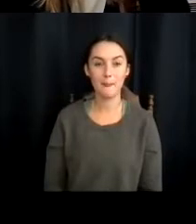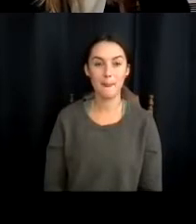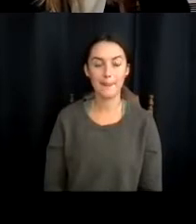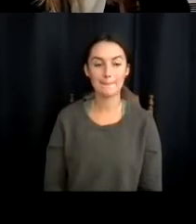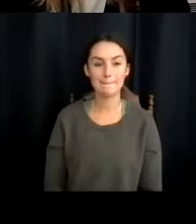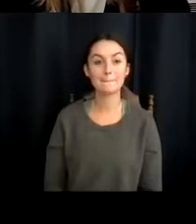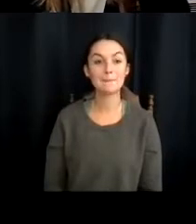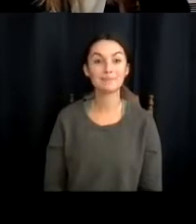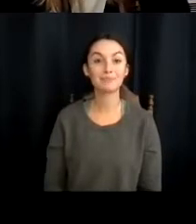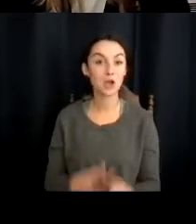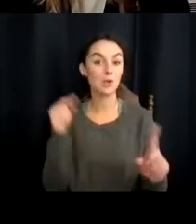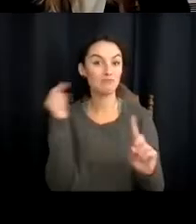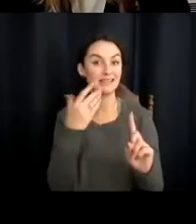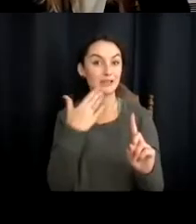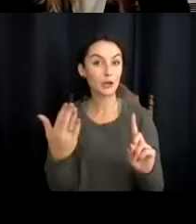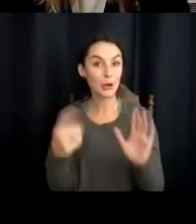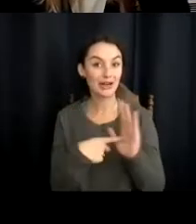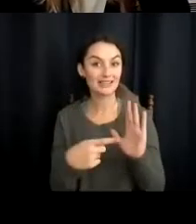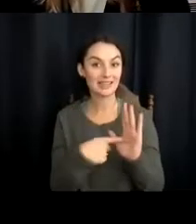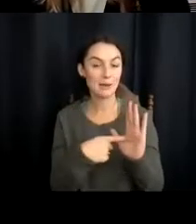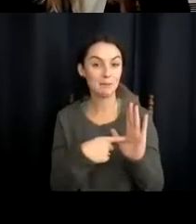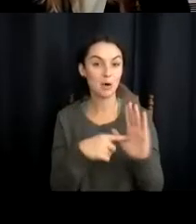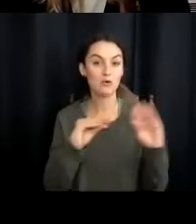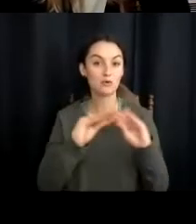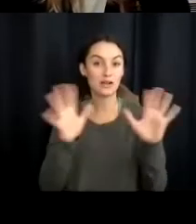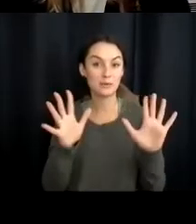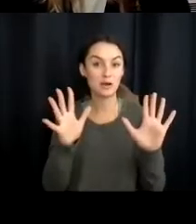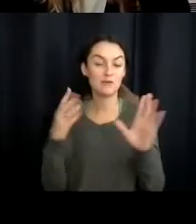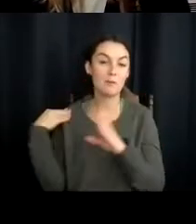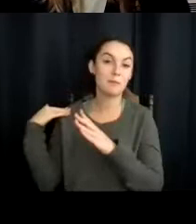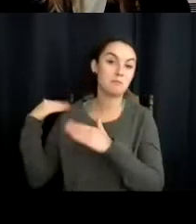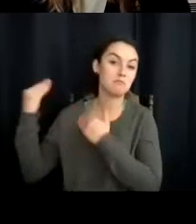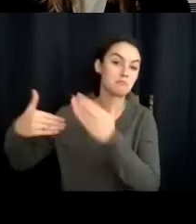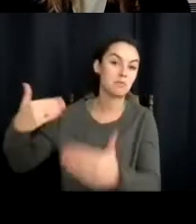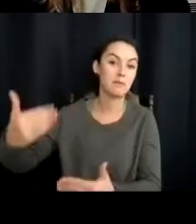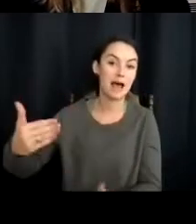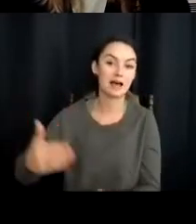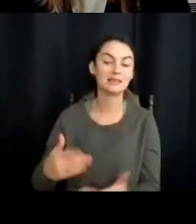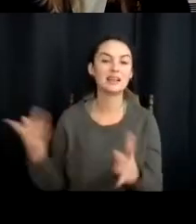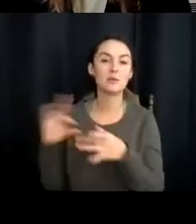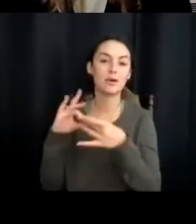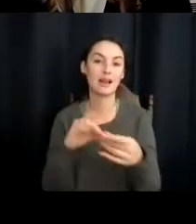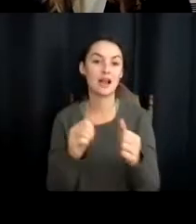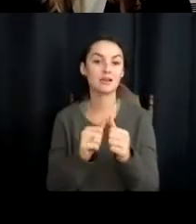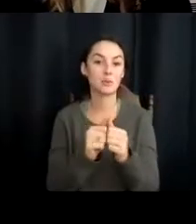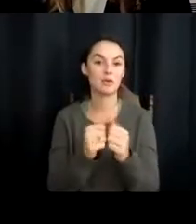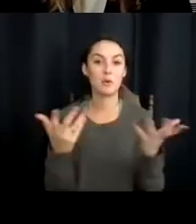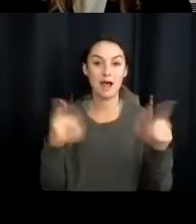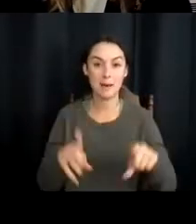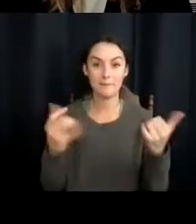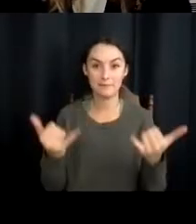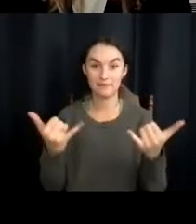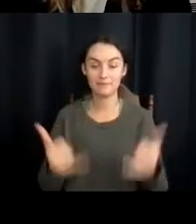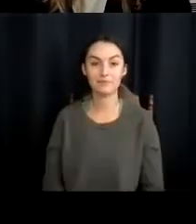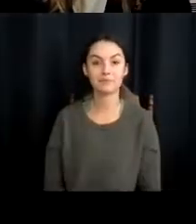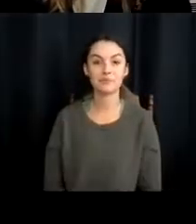of transparency from Oregon's past, and it'll tie into what happens in this room today. So we left off the